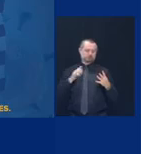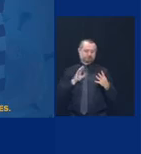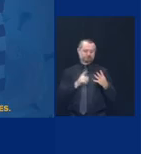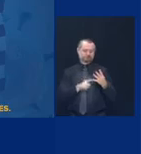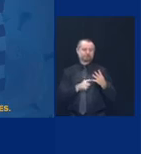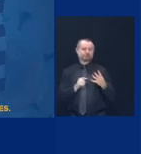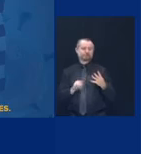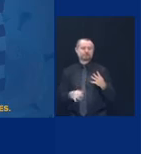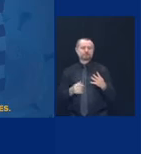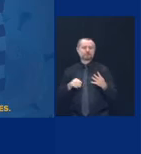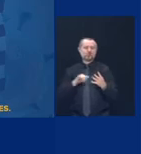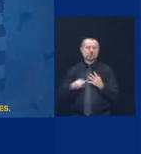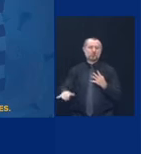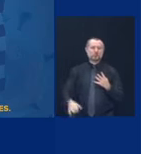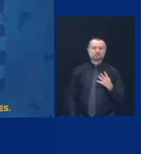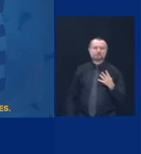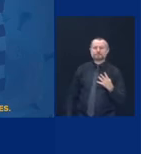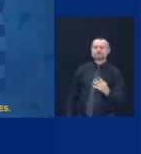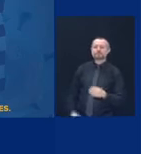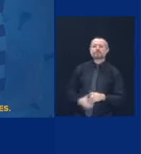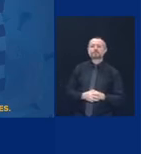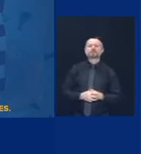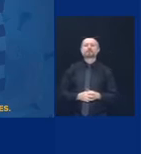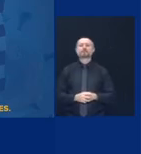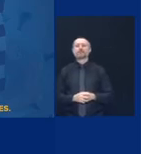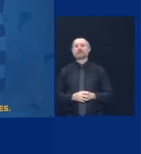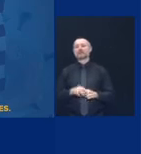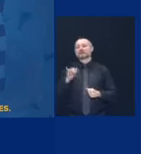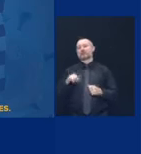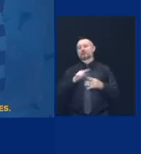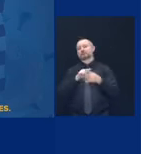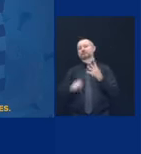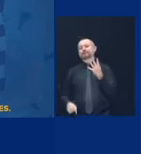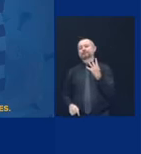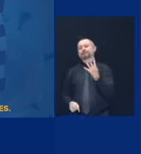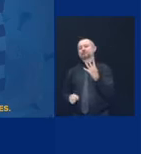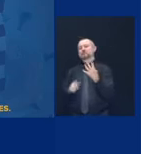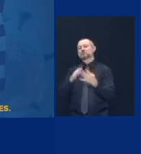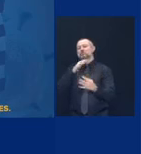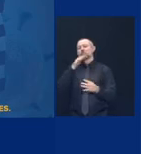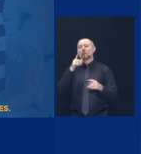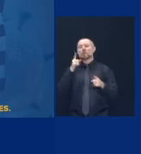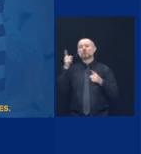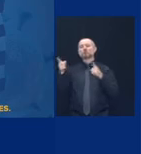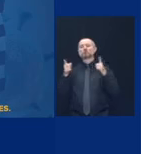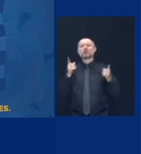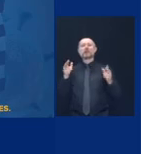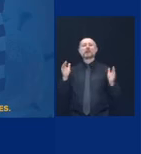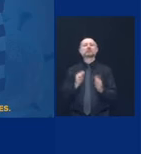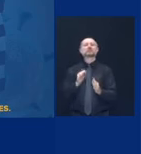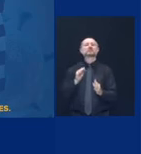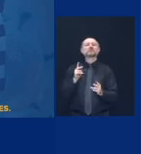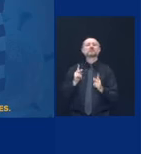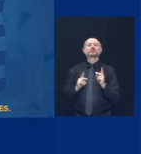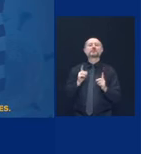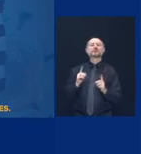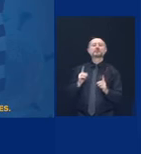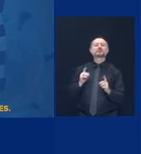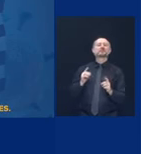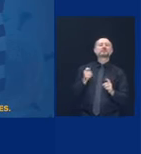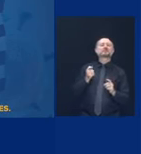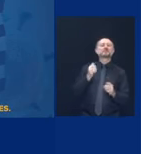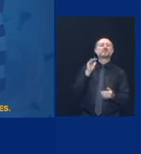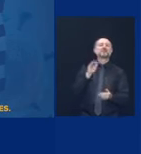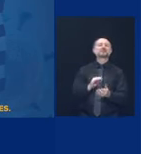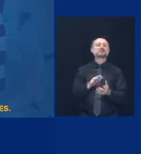not really but, and more rural than New York, lower density than New York, doesn't